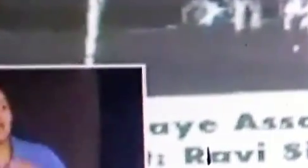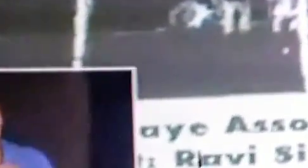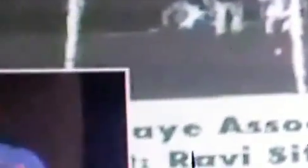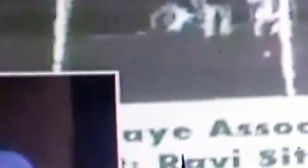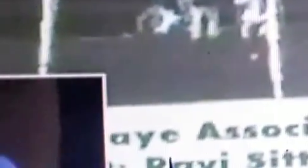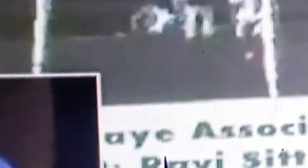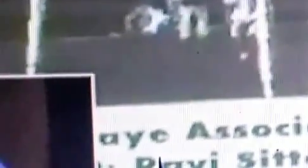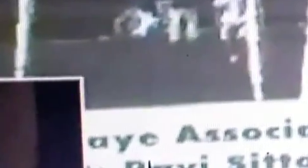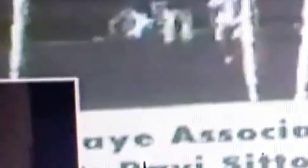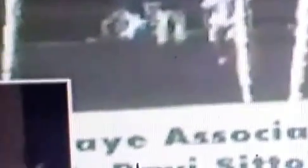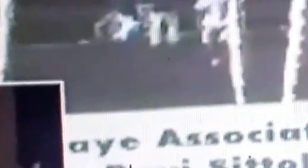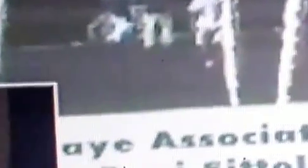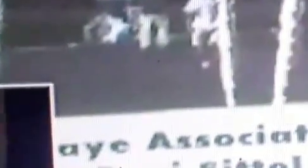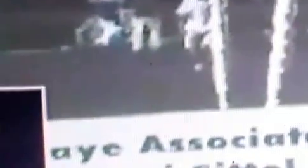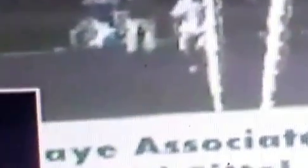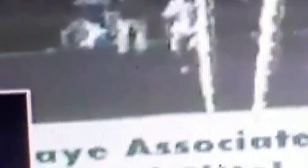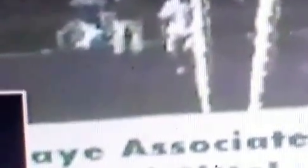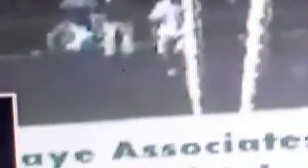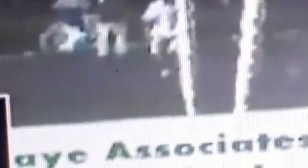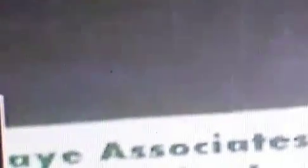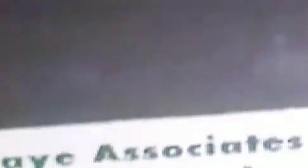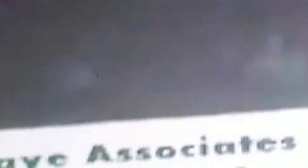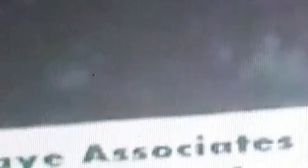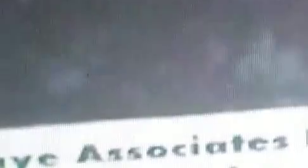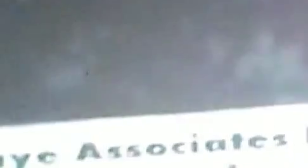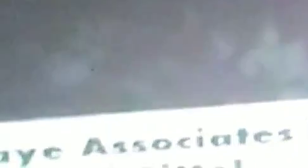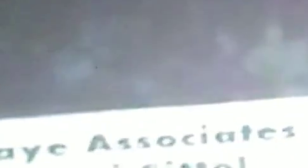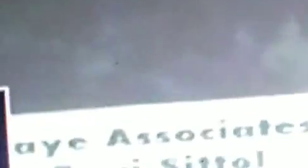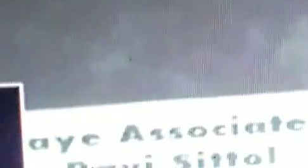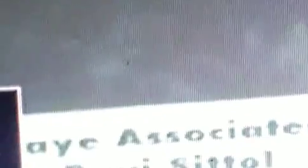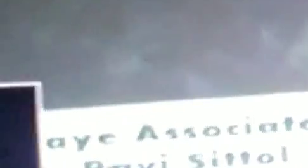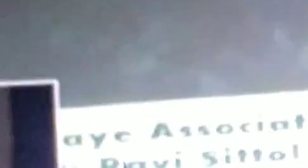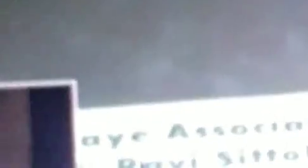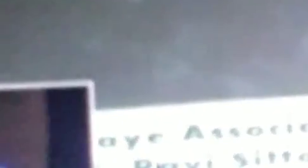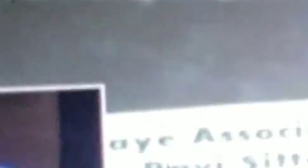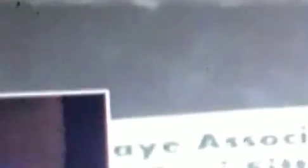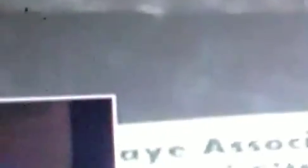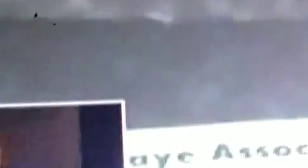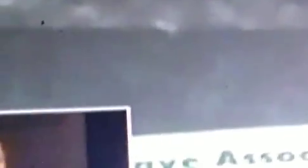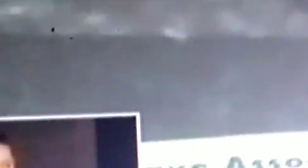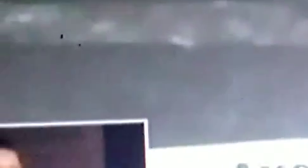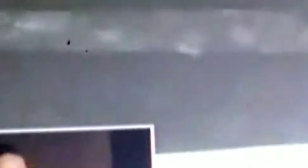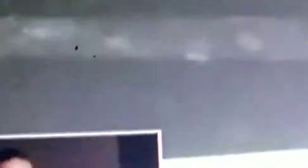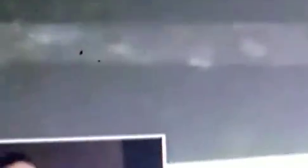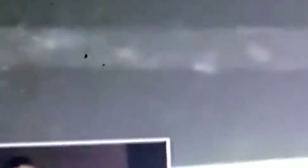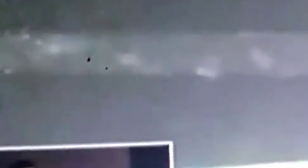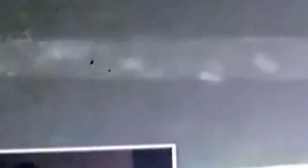park, incorporating natural walkways and water features.